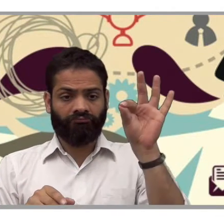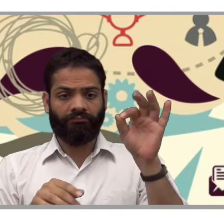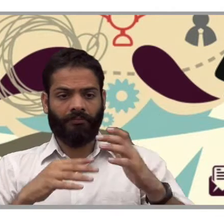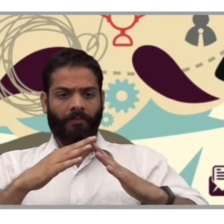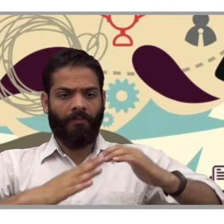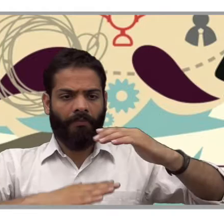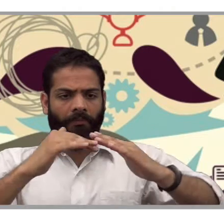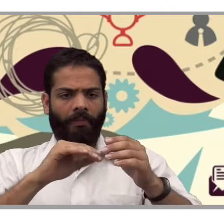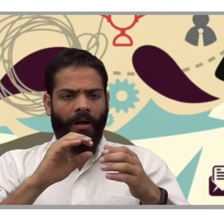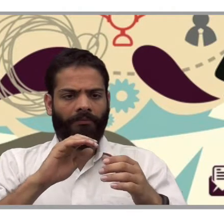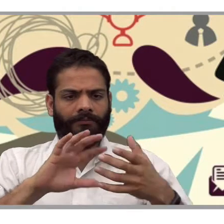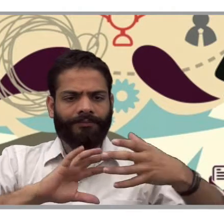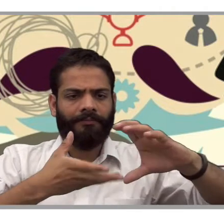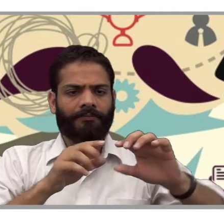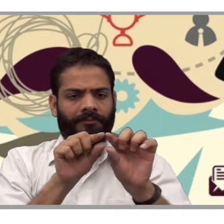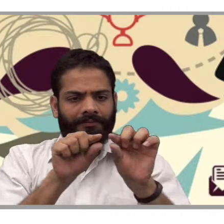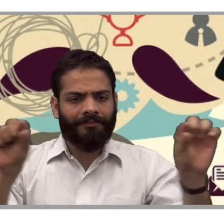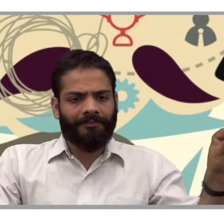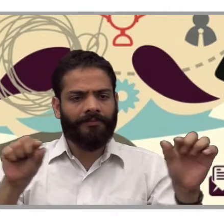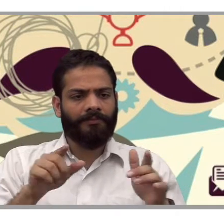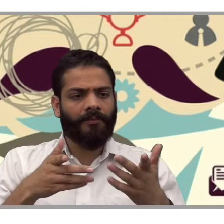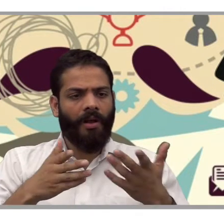then classifier handle put.